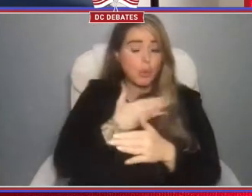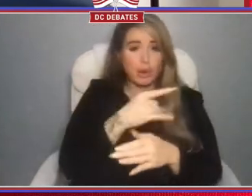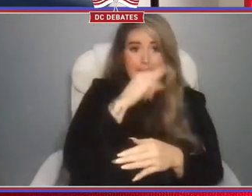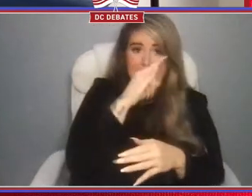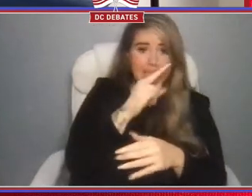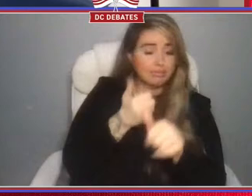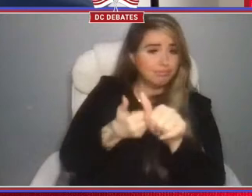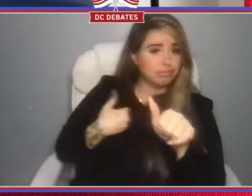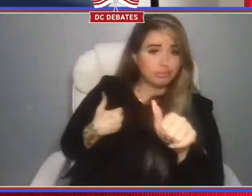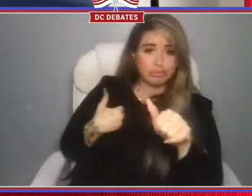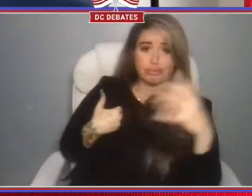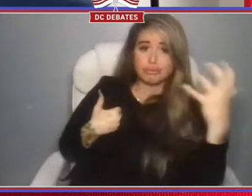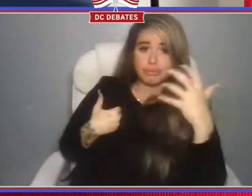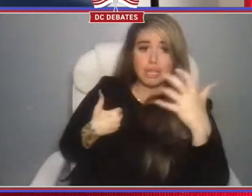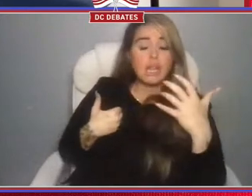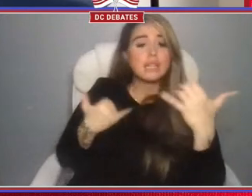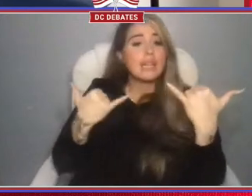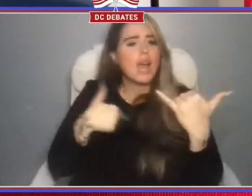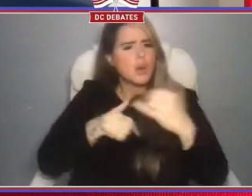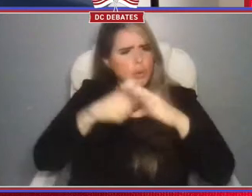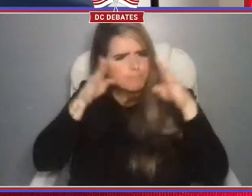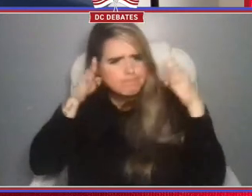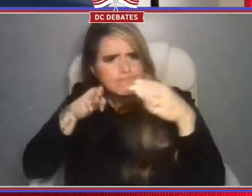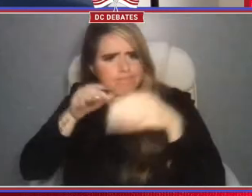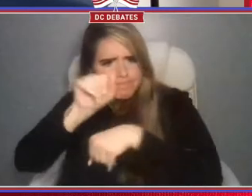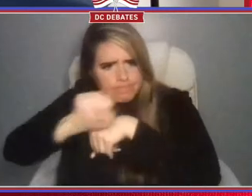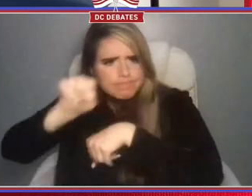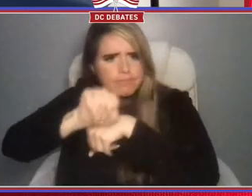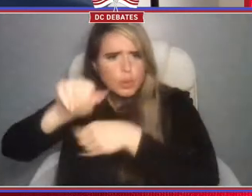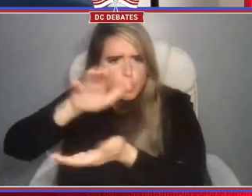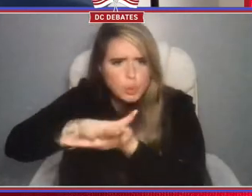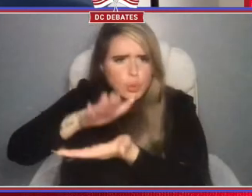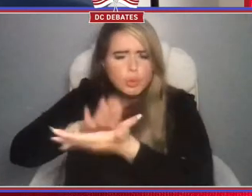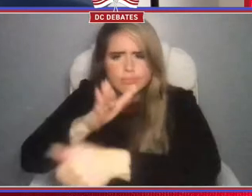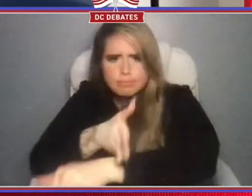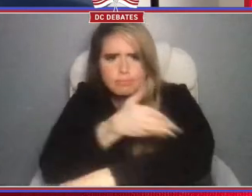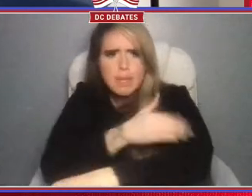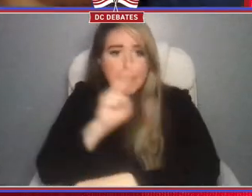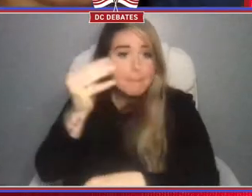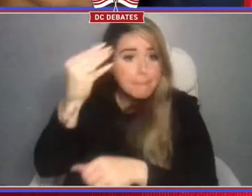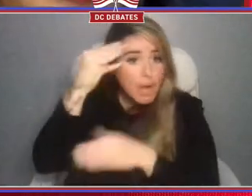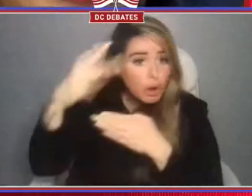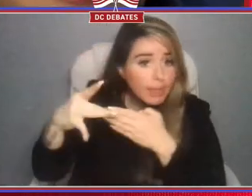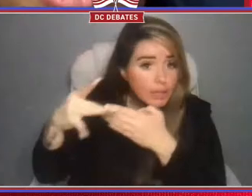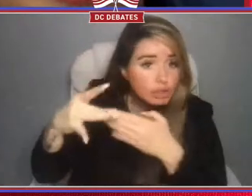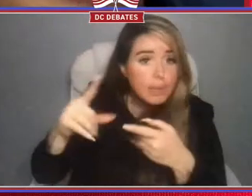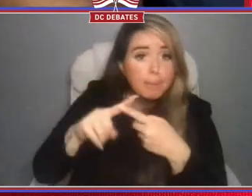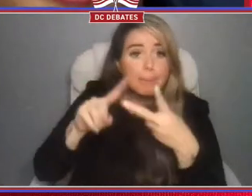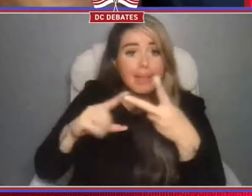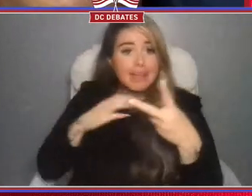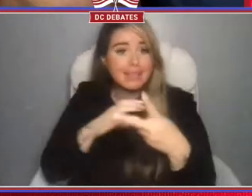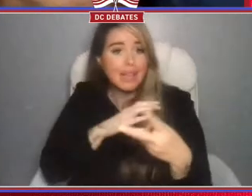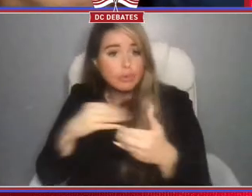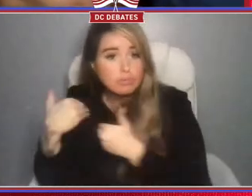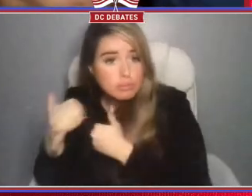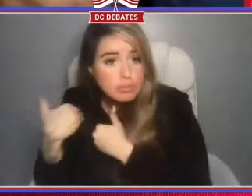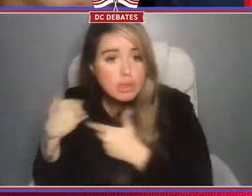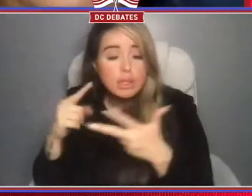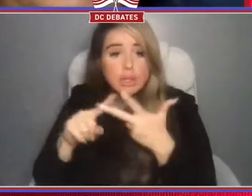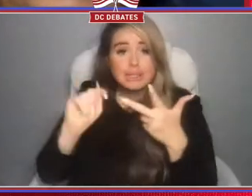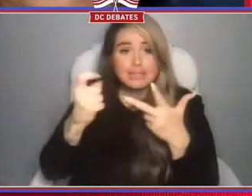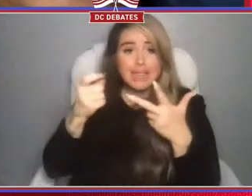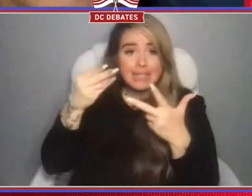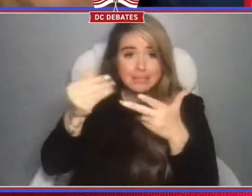steady focus on schools, because of mayoral leadership and council accountability and taxpayer investment